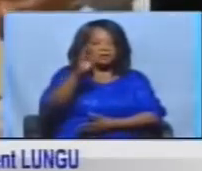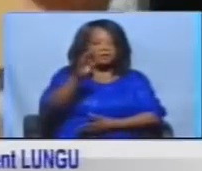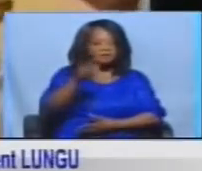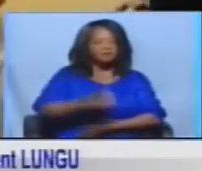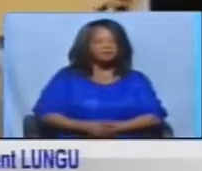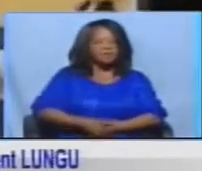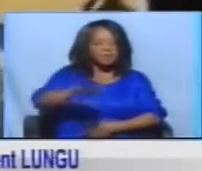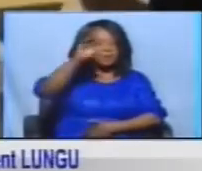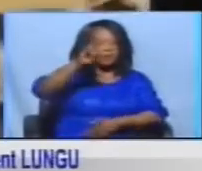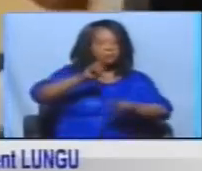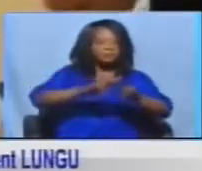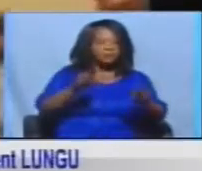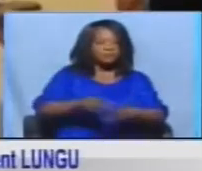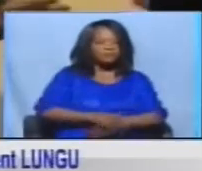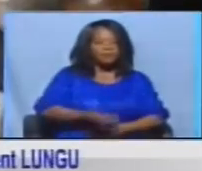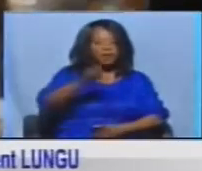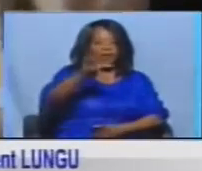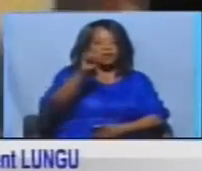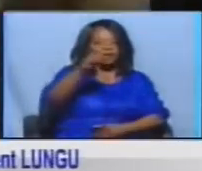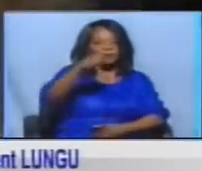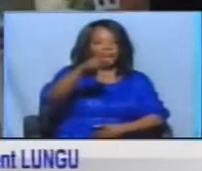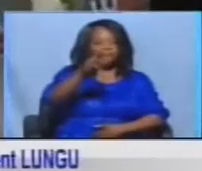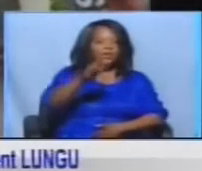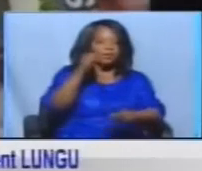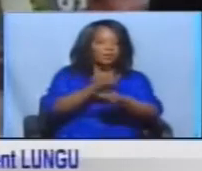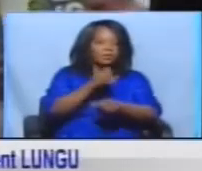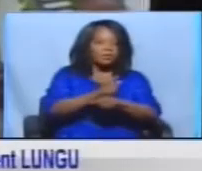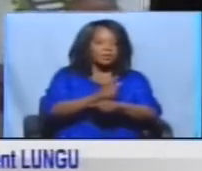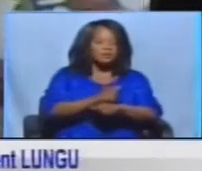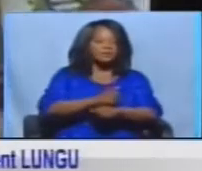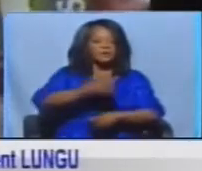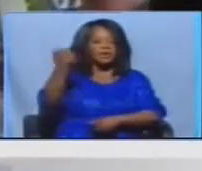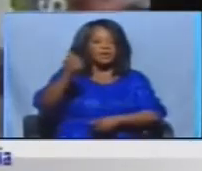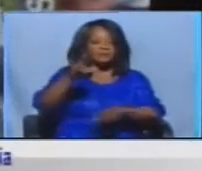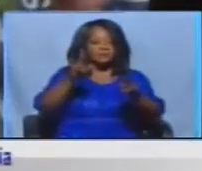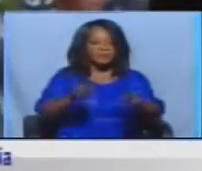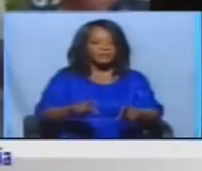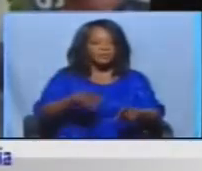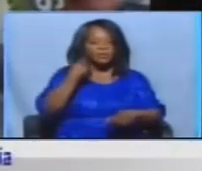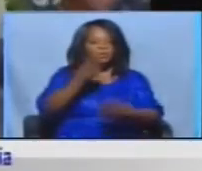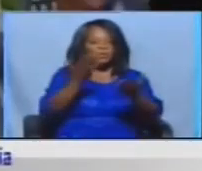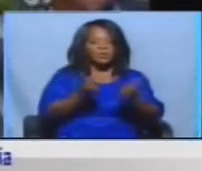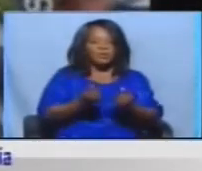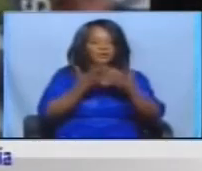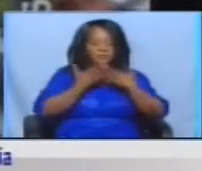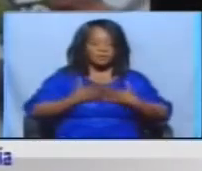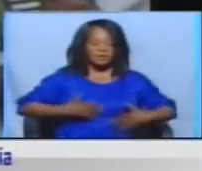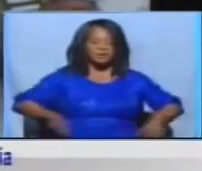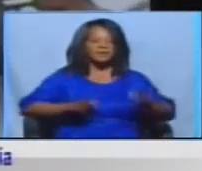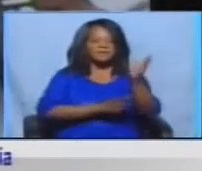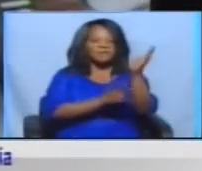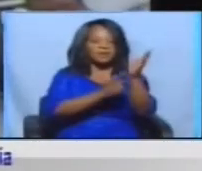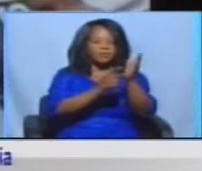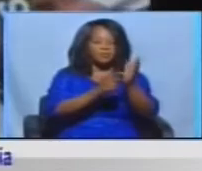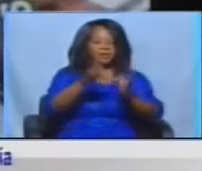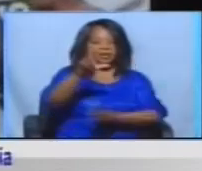Chairperson Horace Longwe said the ruling party is ready to work with anyone who wants to promote peace and development in the country.